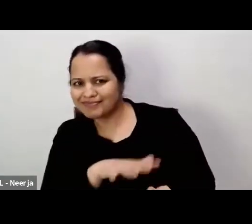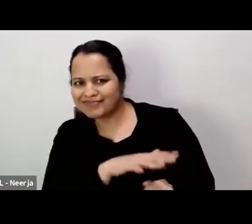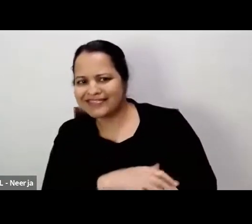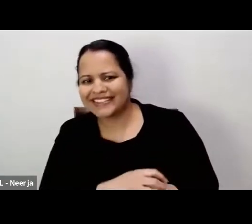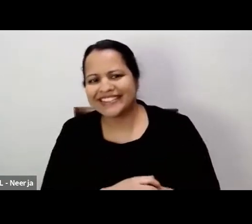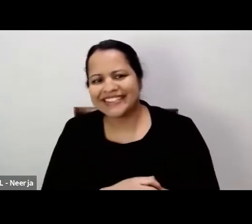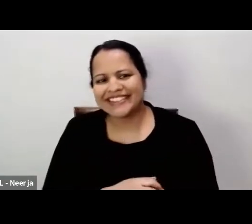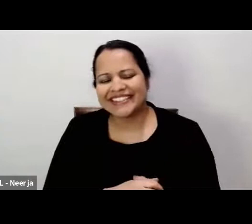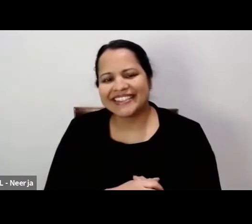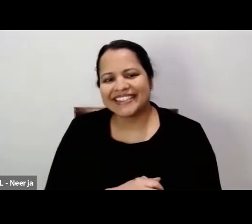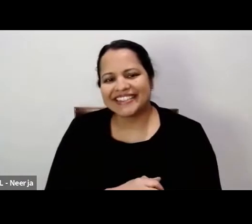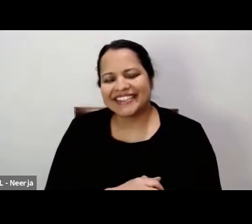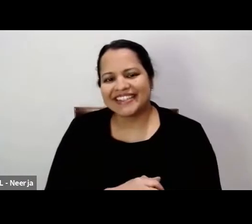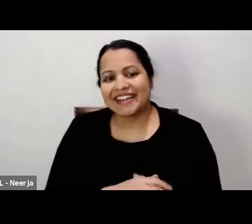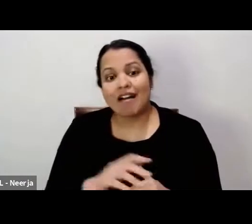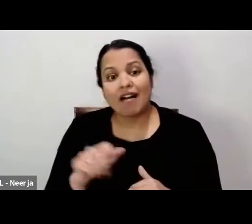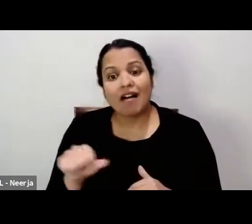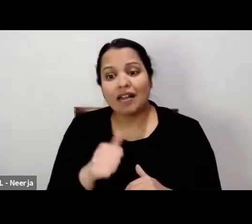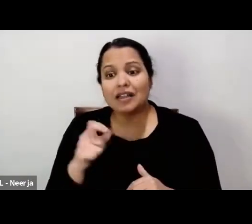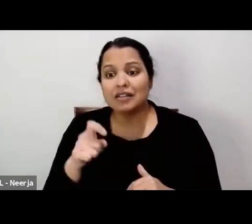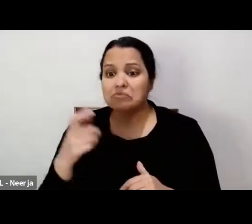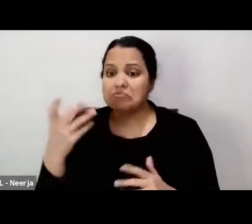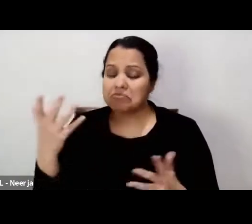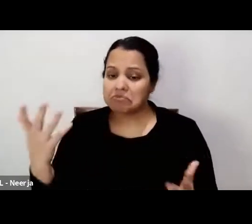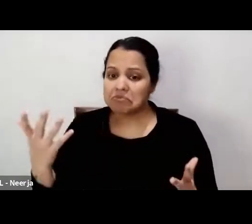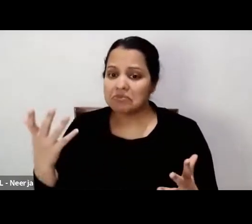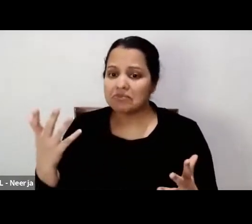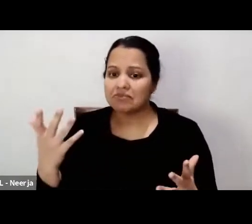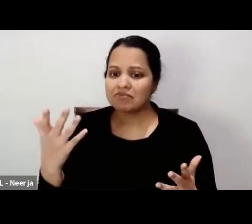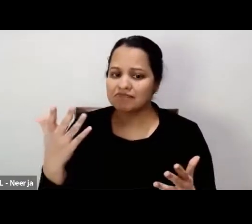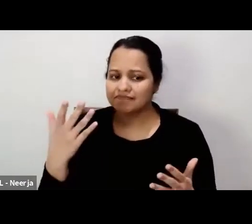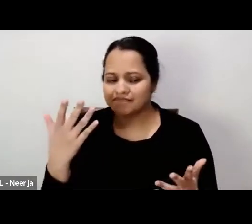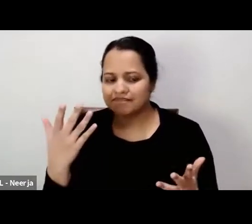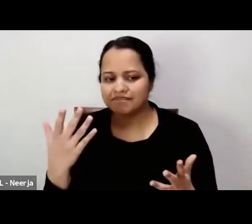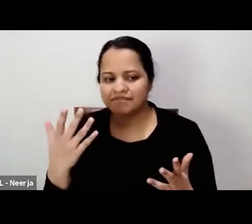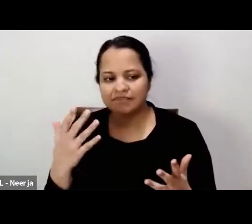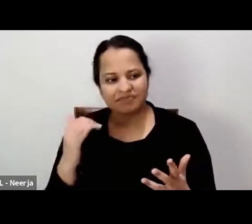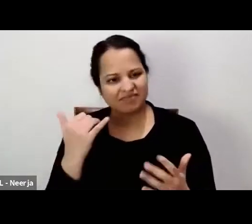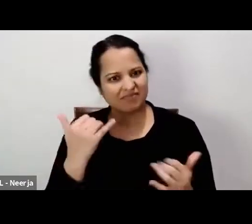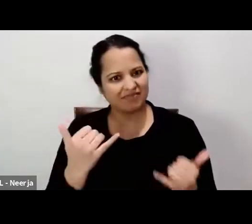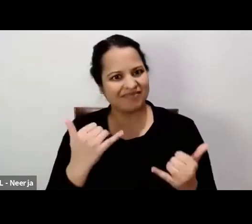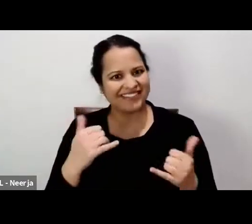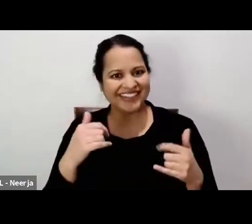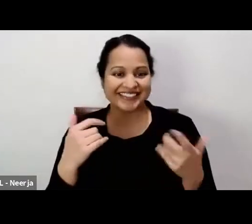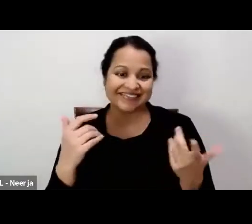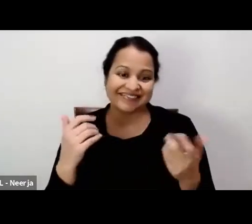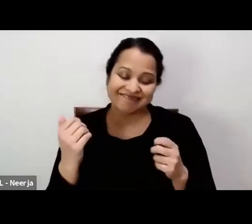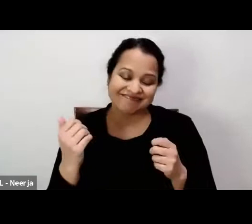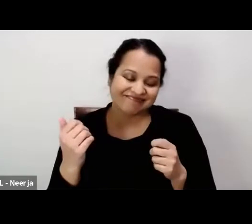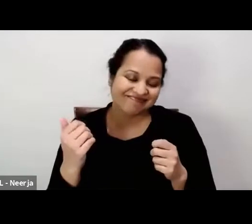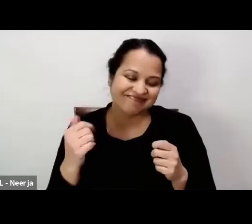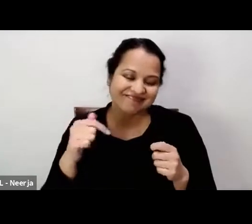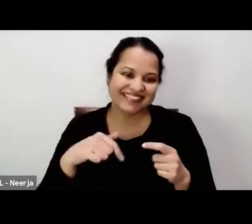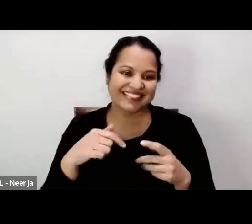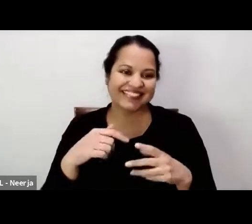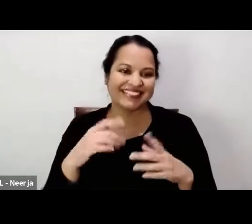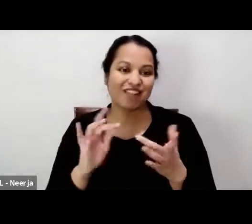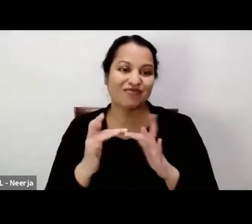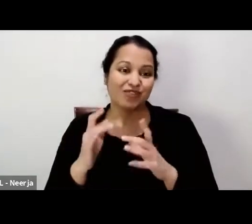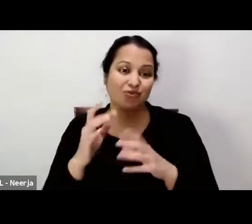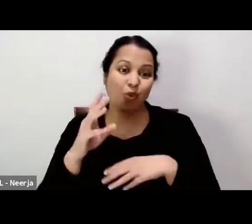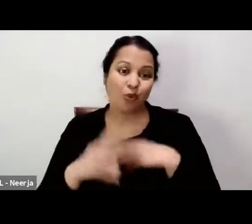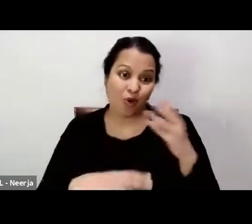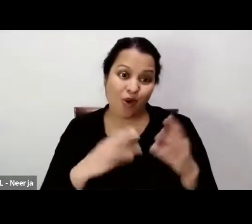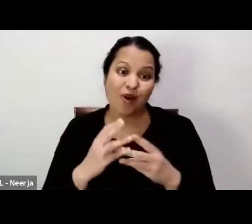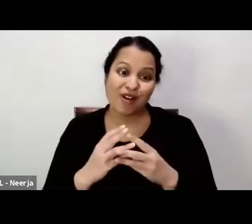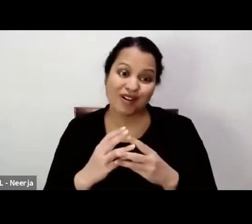people have their space, knowing that we're so much in a virtual world right now, just remember that the other